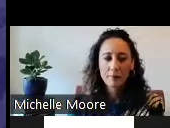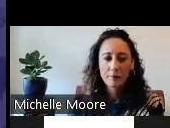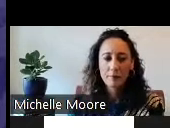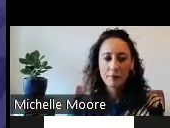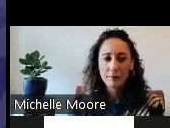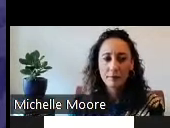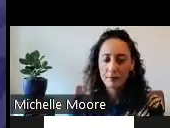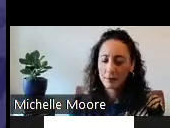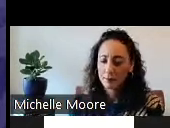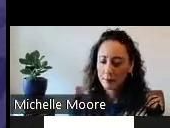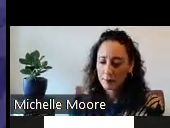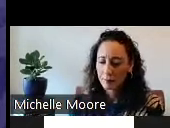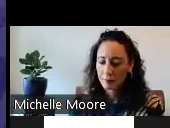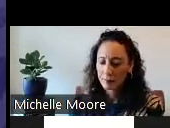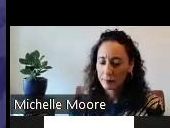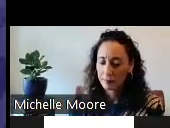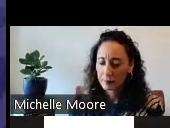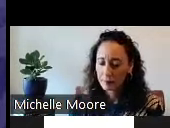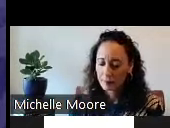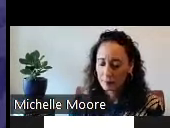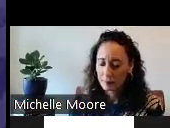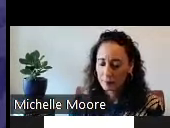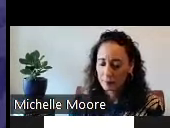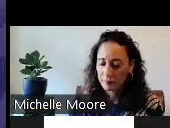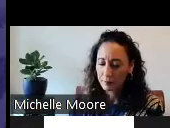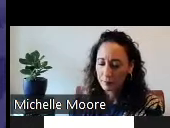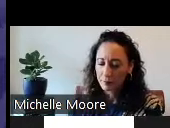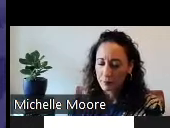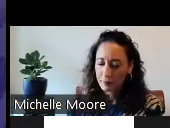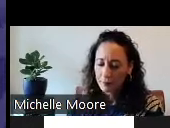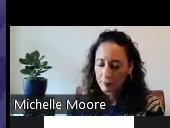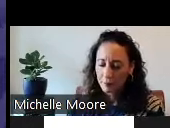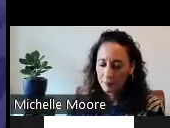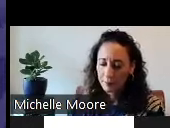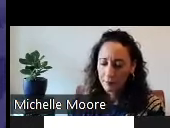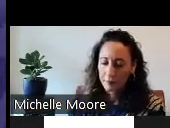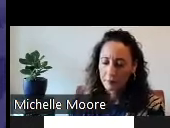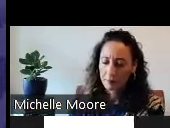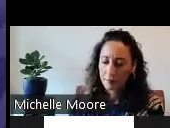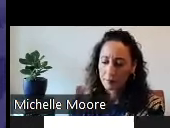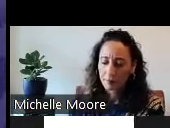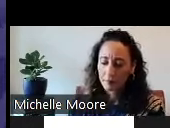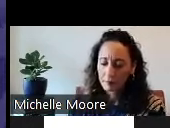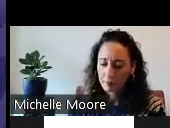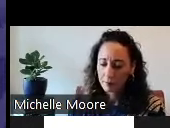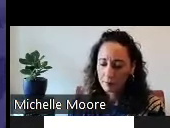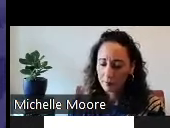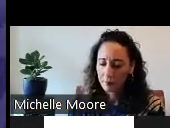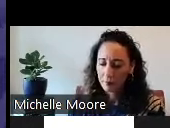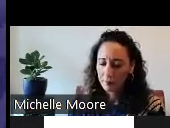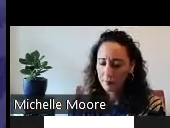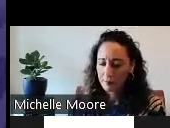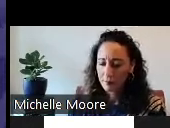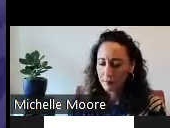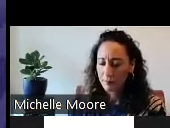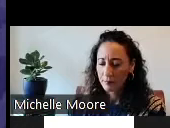these last couple of years have been really difficult for the sports sector and society as a whole. And we know that our collected efforts to reduce